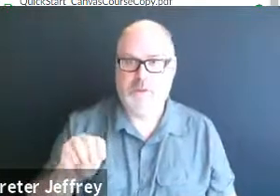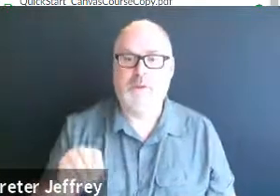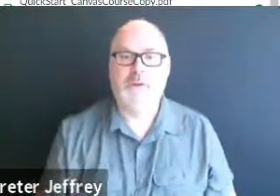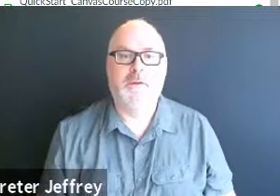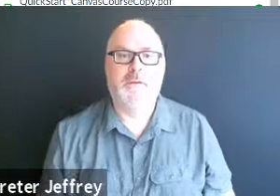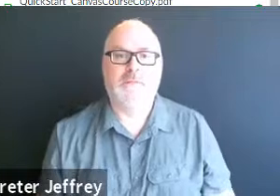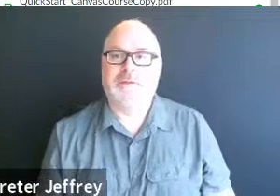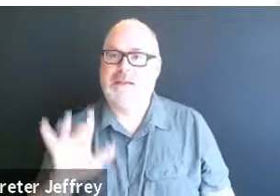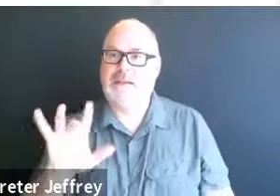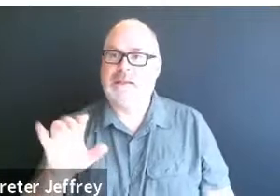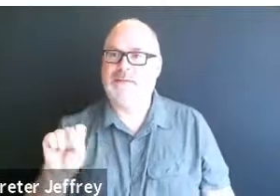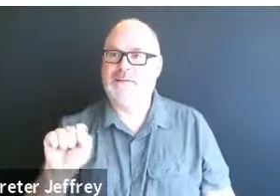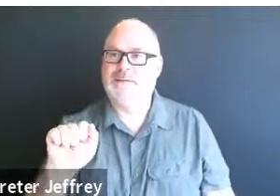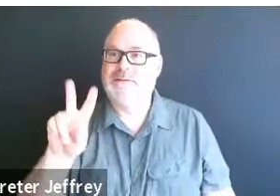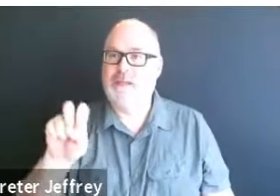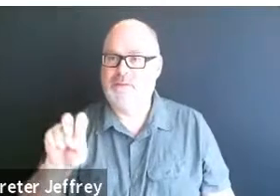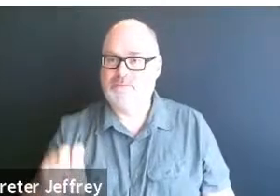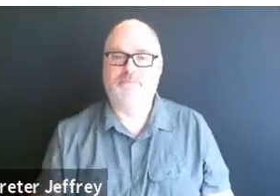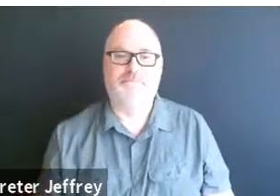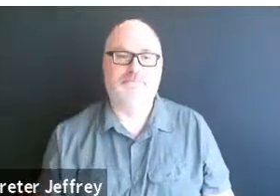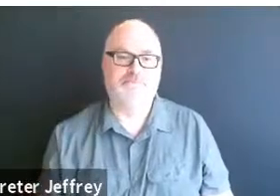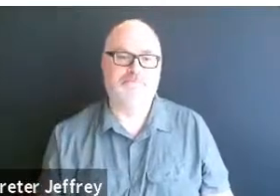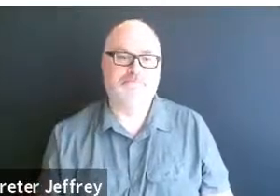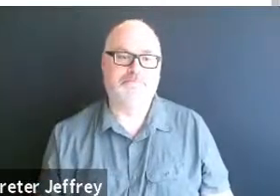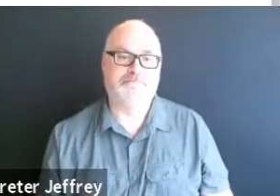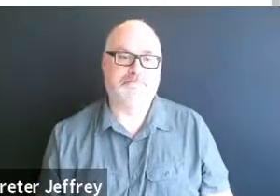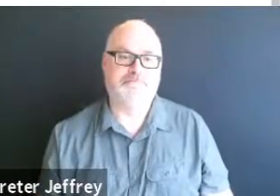and we hit save.